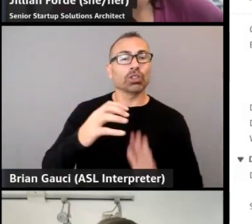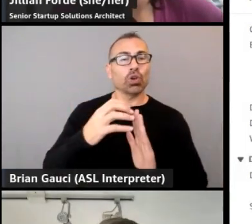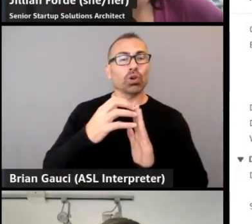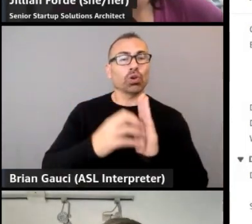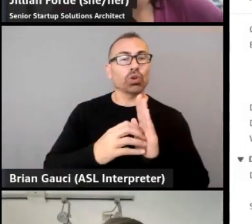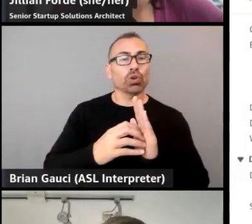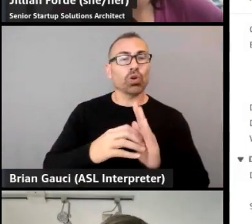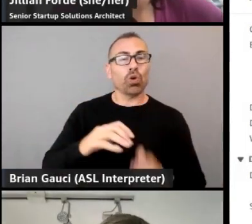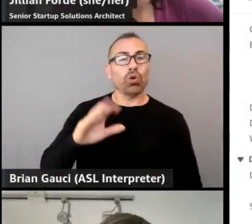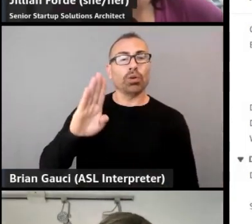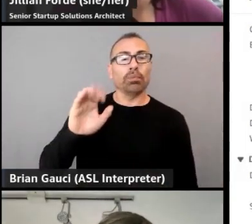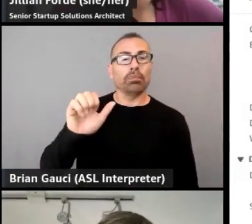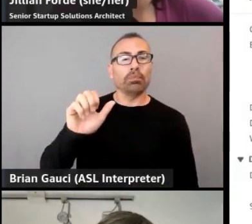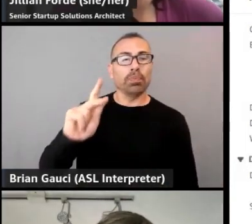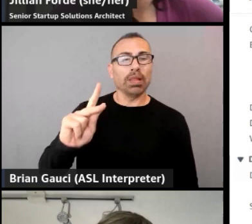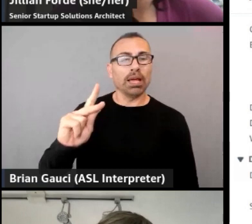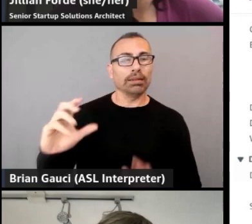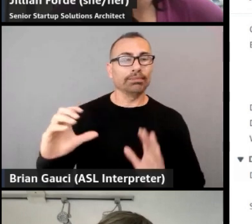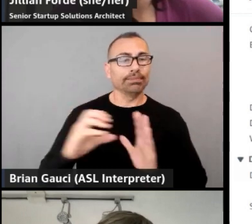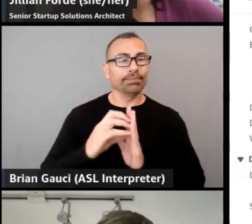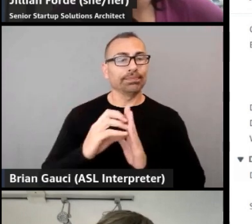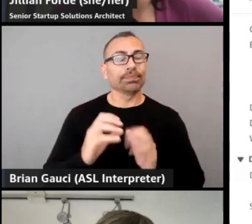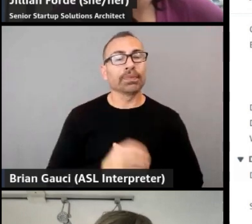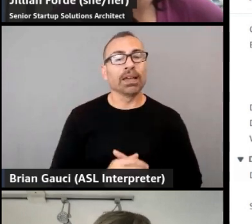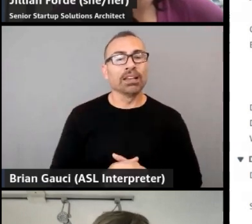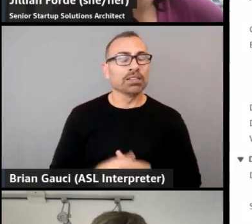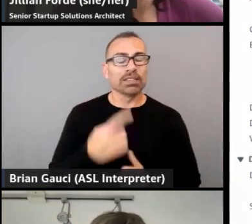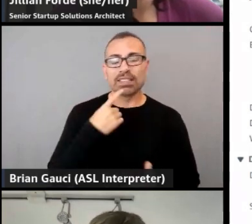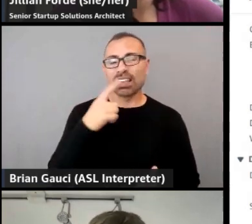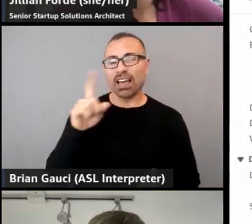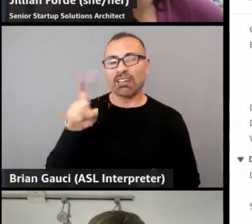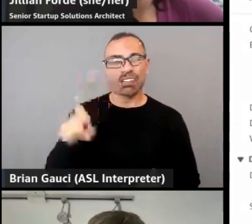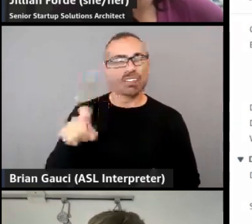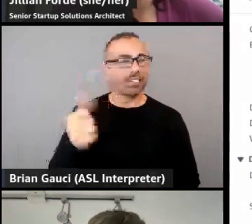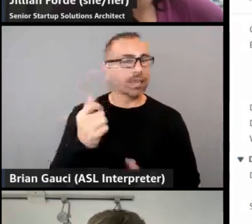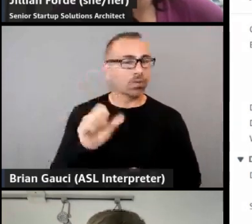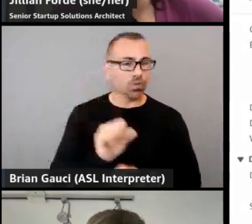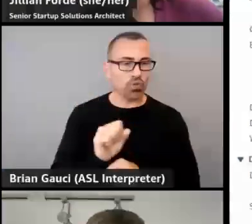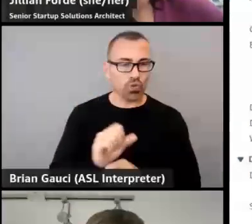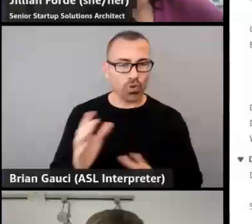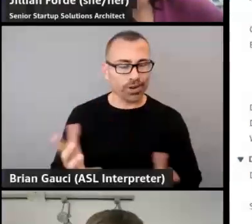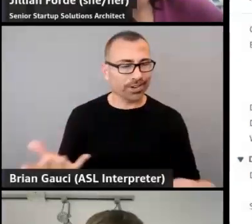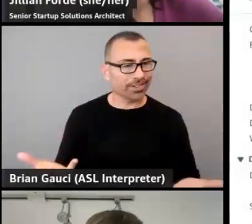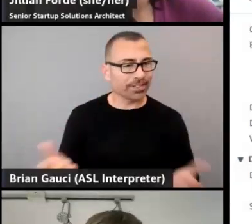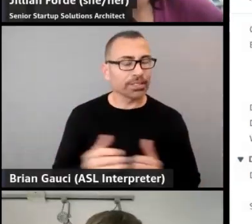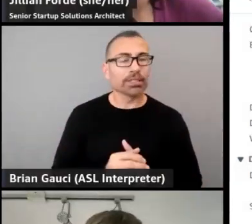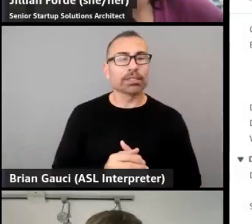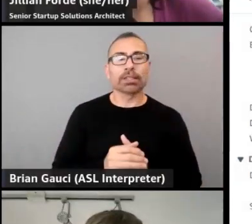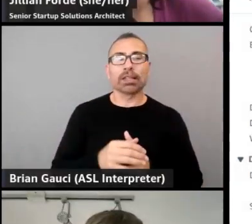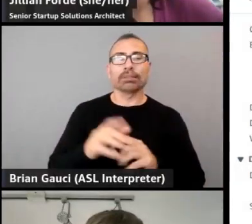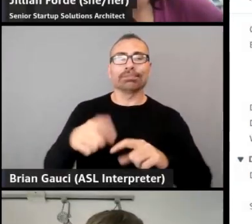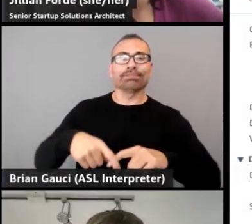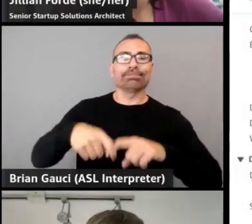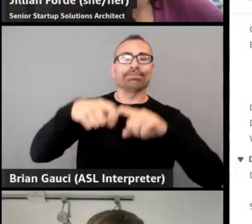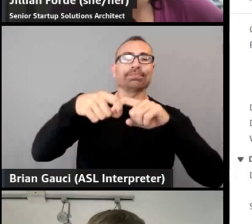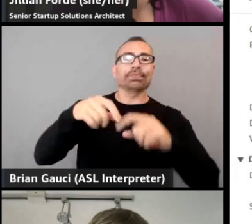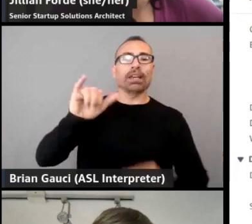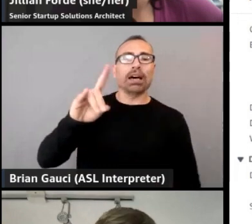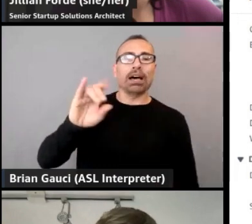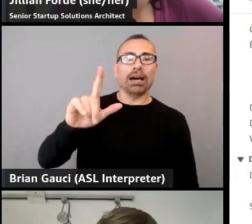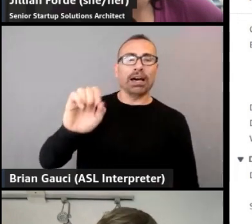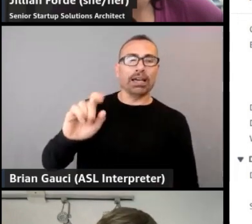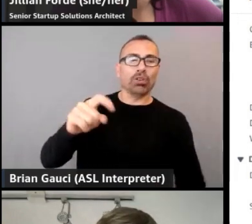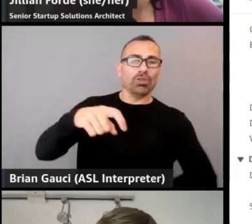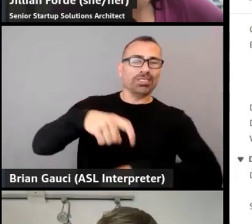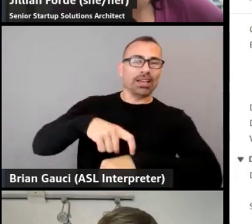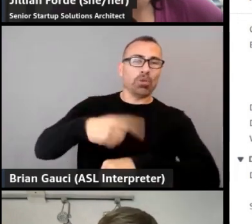10 workers. Idle timeout is 5 minutes. And let's just import some libraries. And I just want to see,